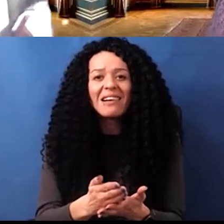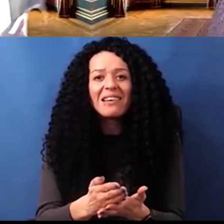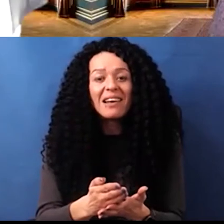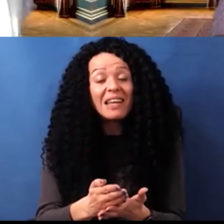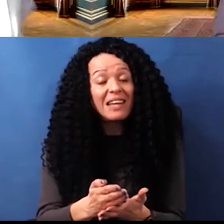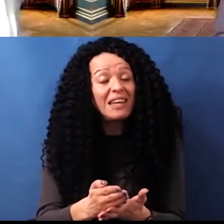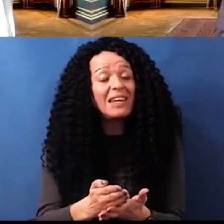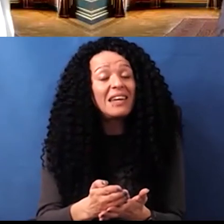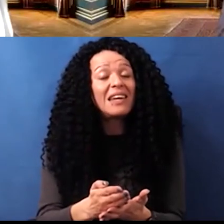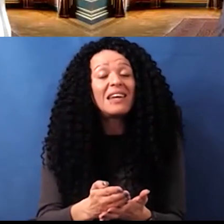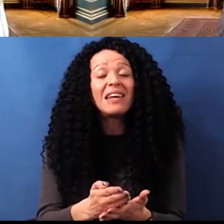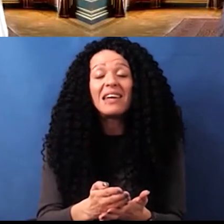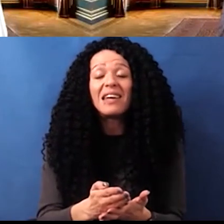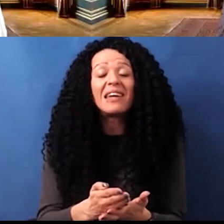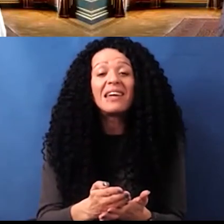distinctly.